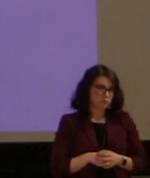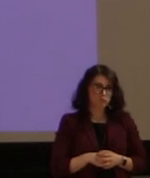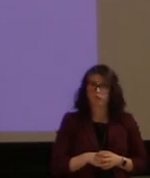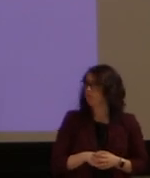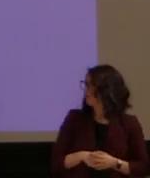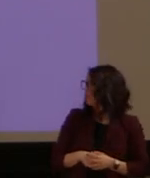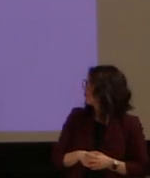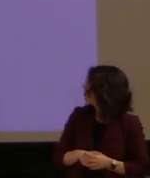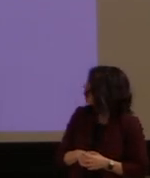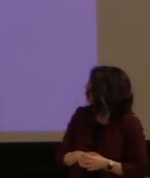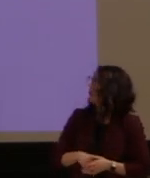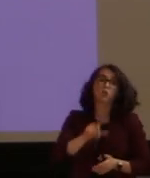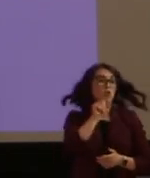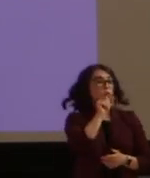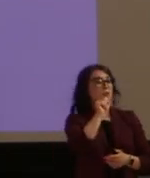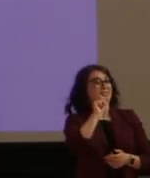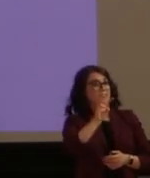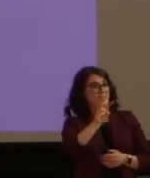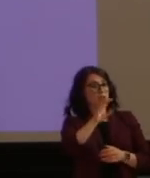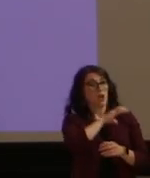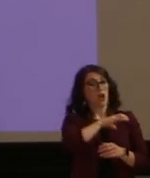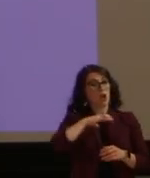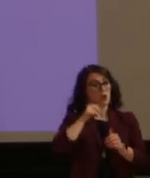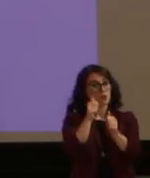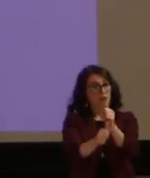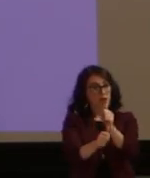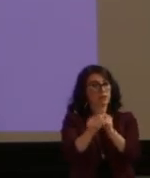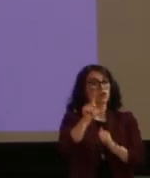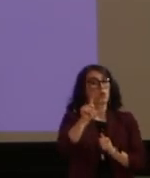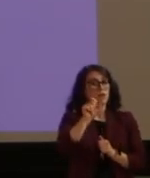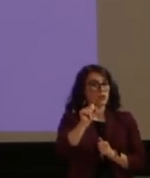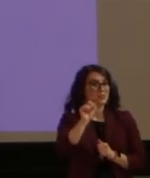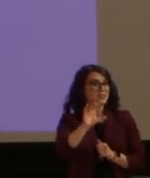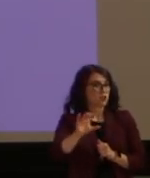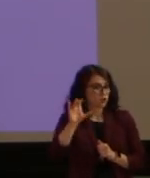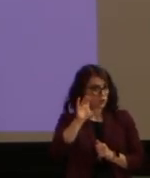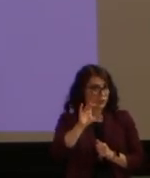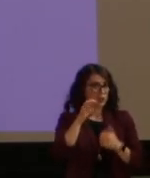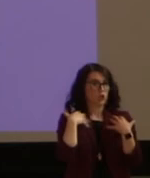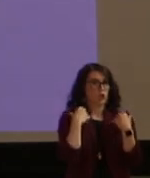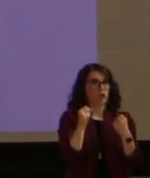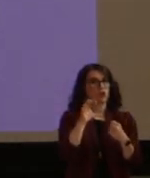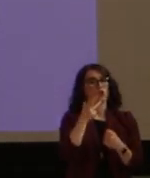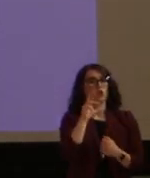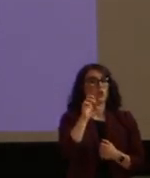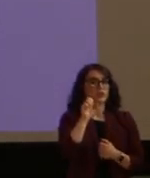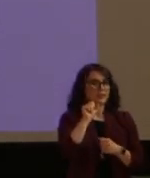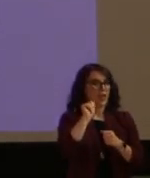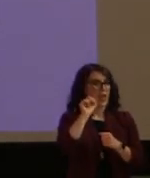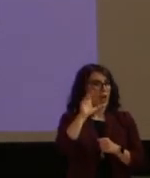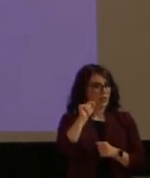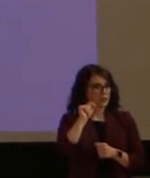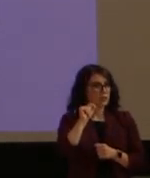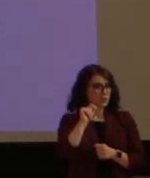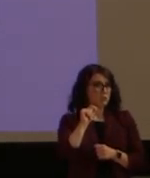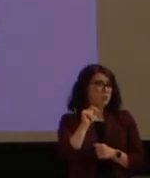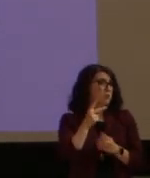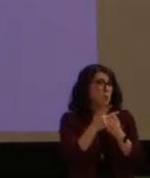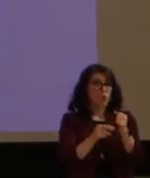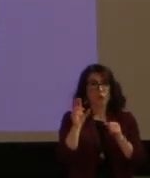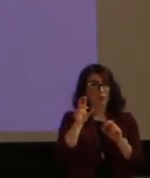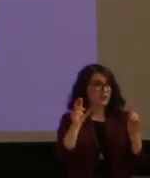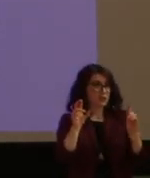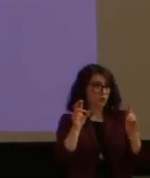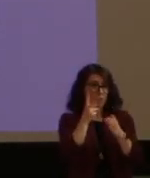In 2016, Congress passed the 21st Century Cures Act with broad bipartisan support.